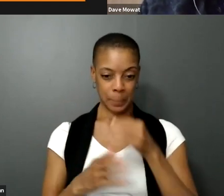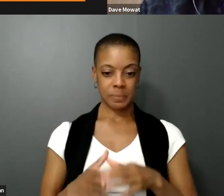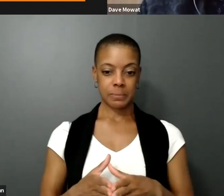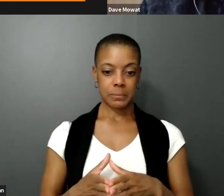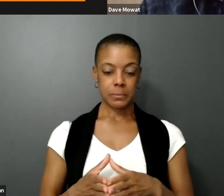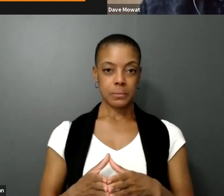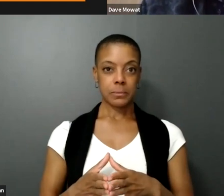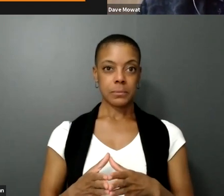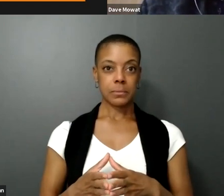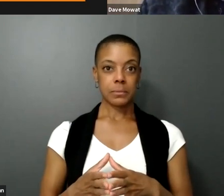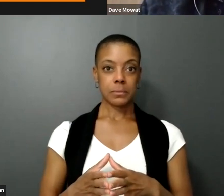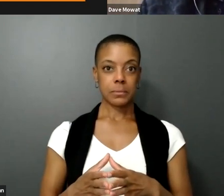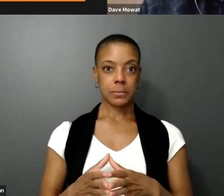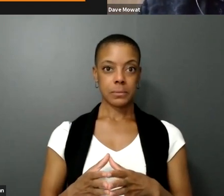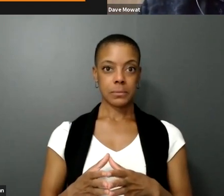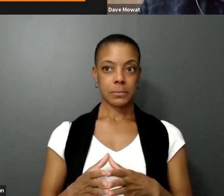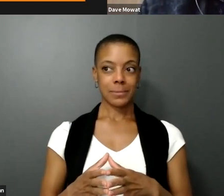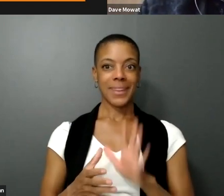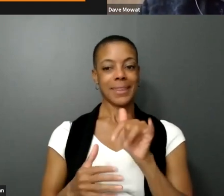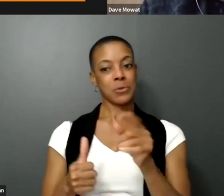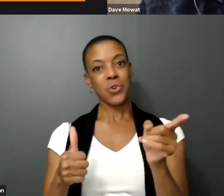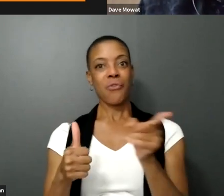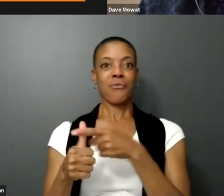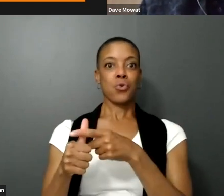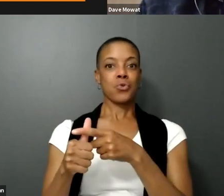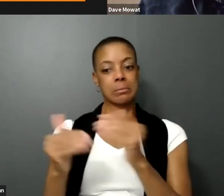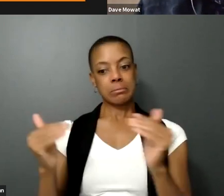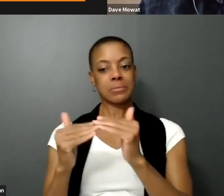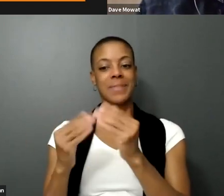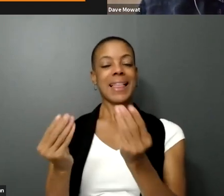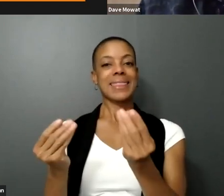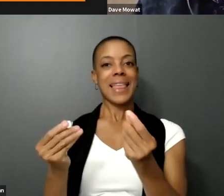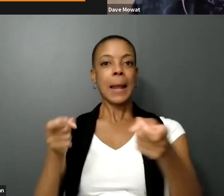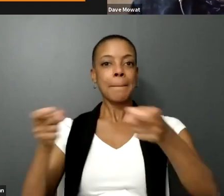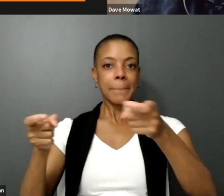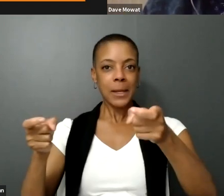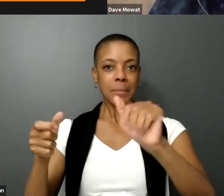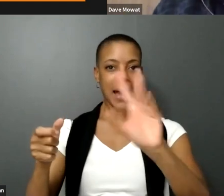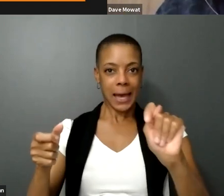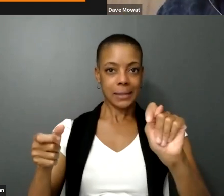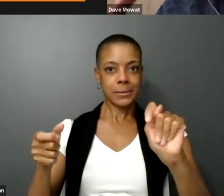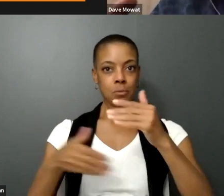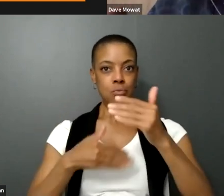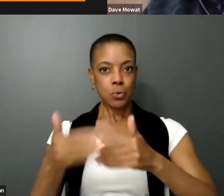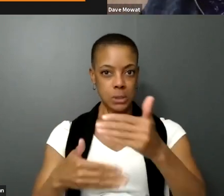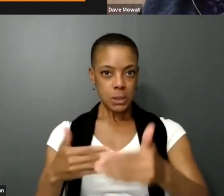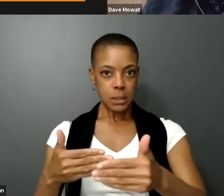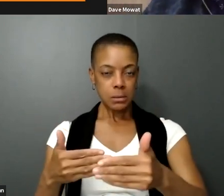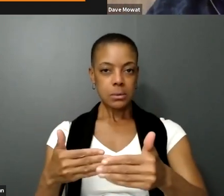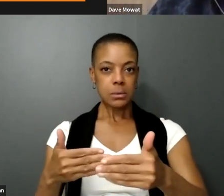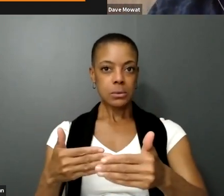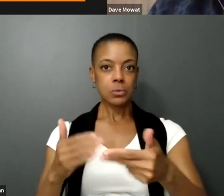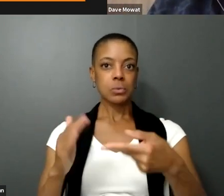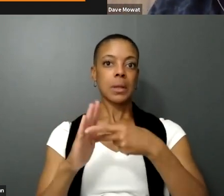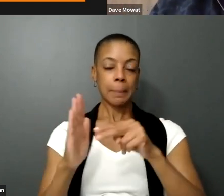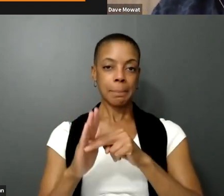We started to enter into the First Nations Land Management Act process. And what that means is that there's about 30 or 40